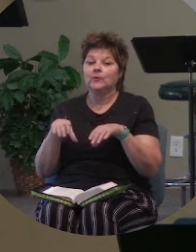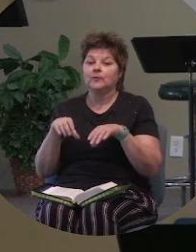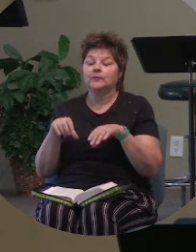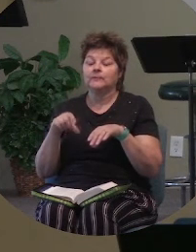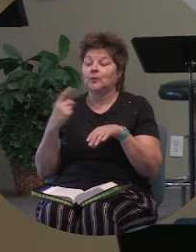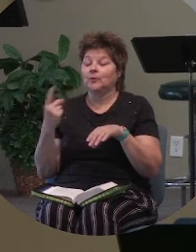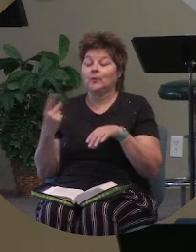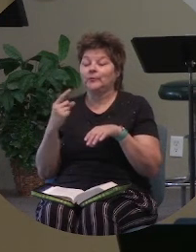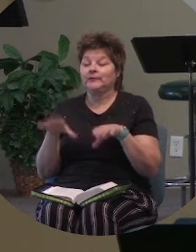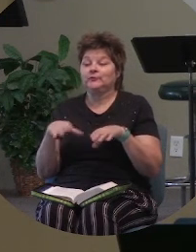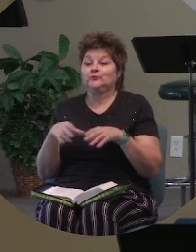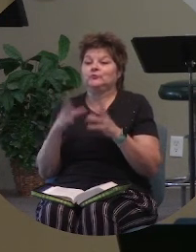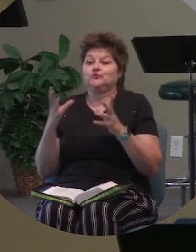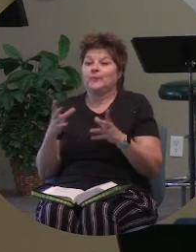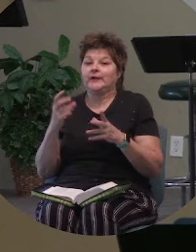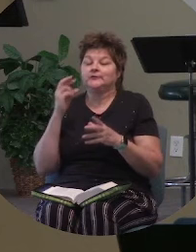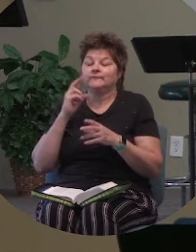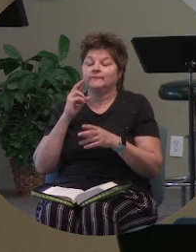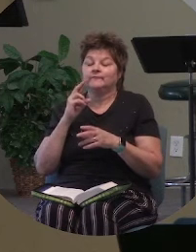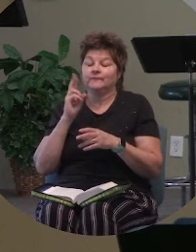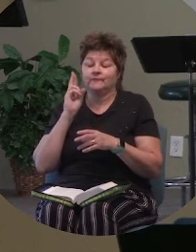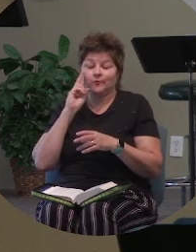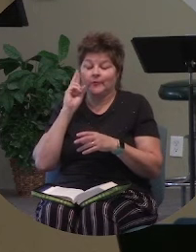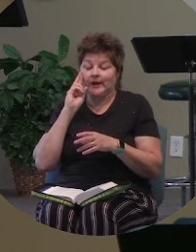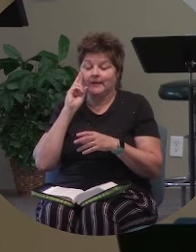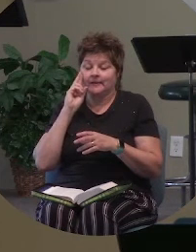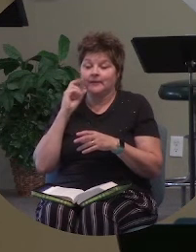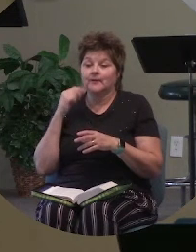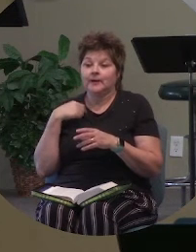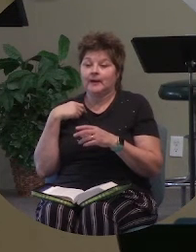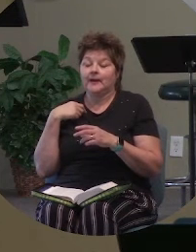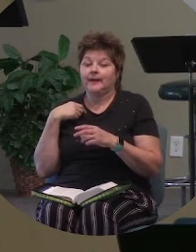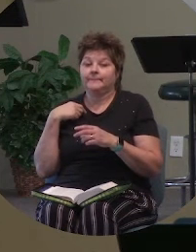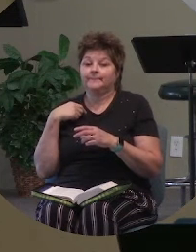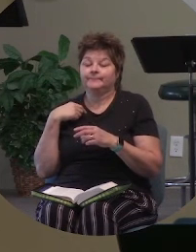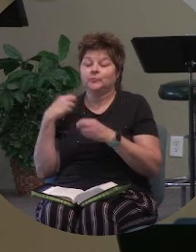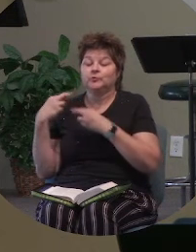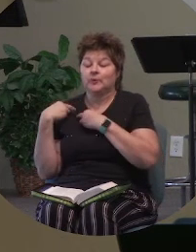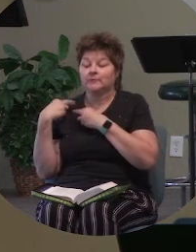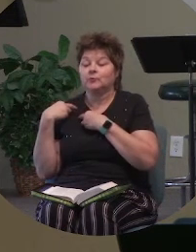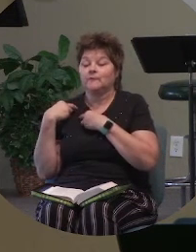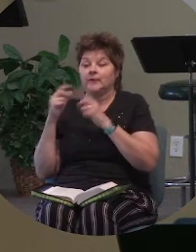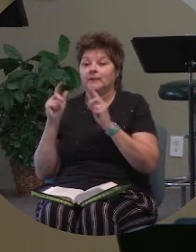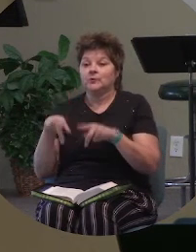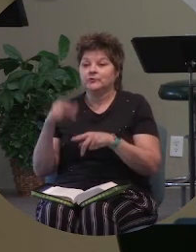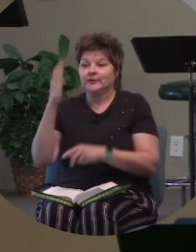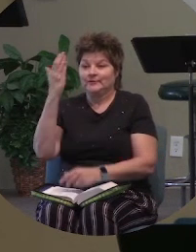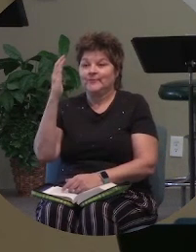but I'm accountable to that person in the mirror, just as you are.